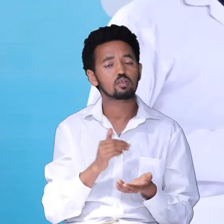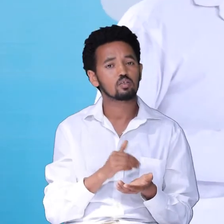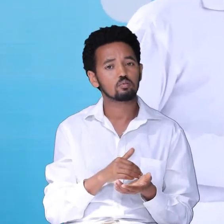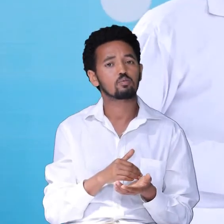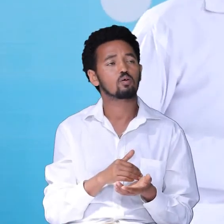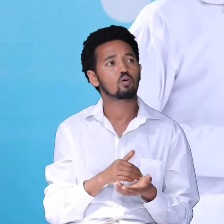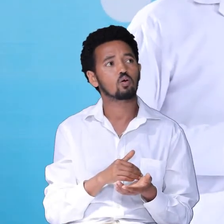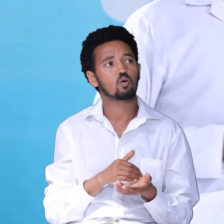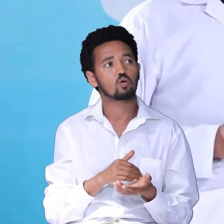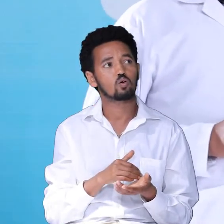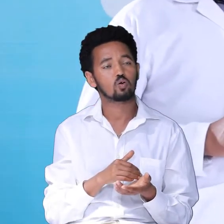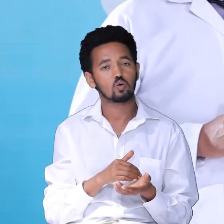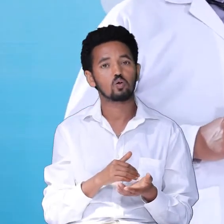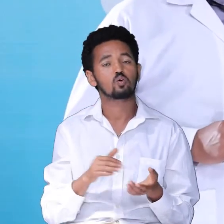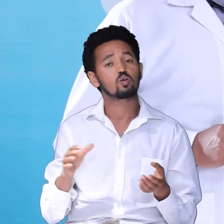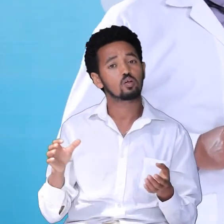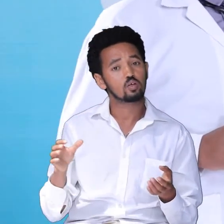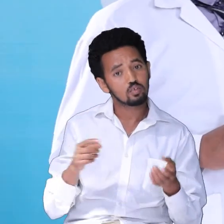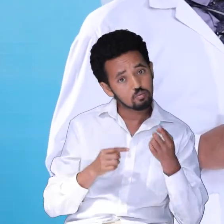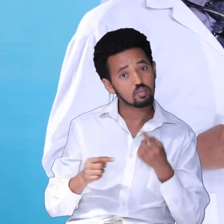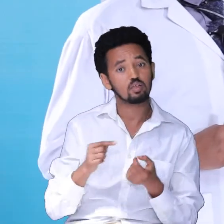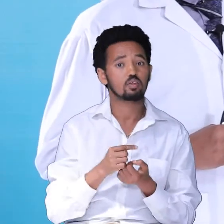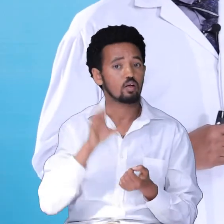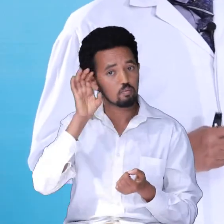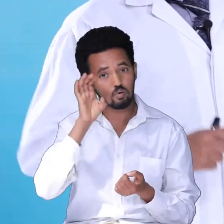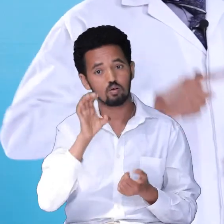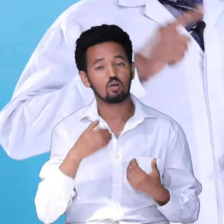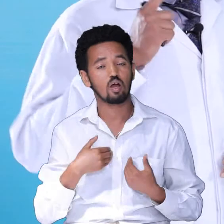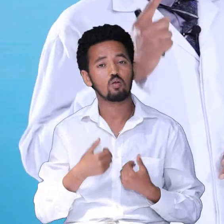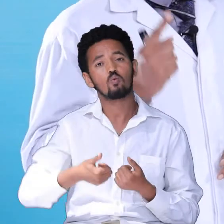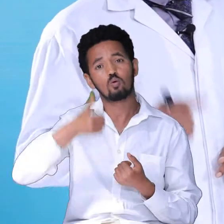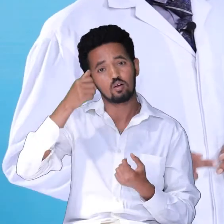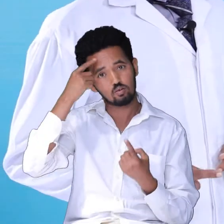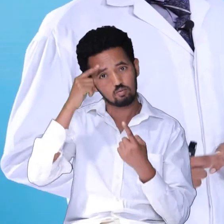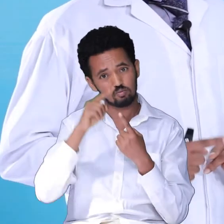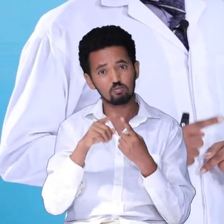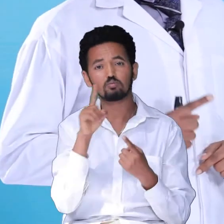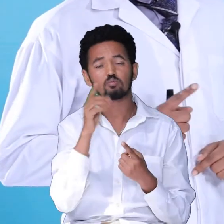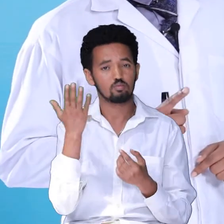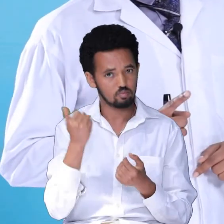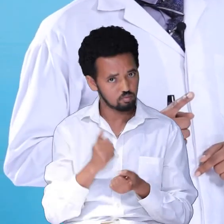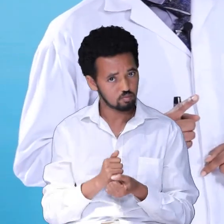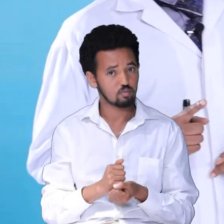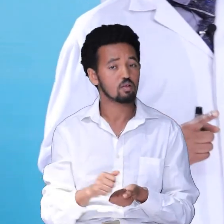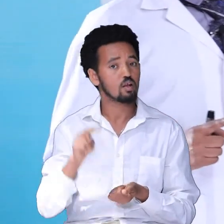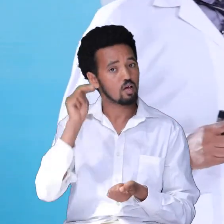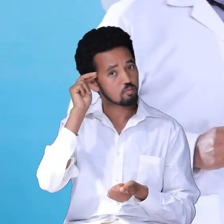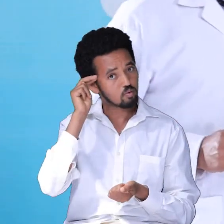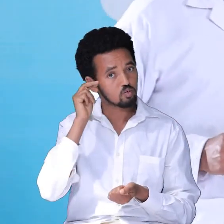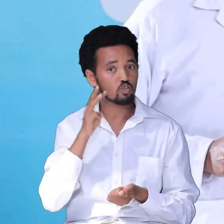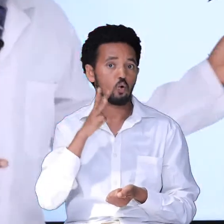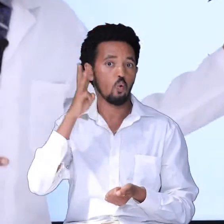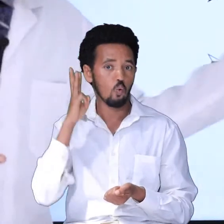While Napoleon in power, he had two main goals. The first main goal of Napoleon was